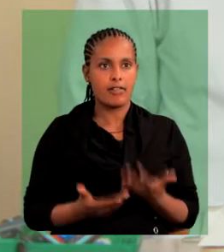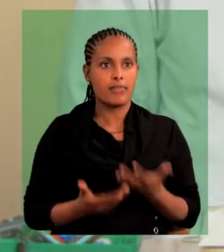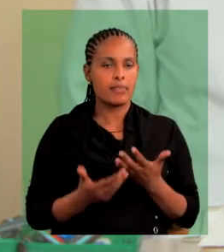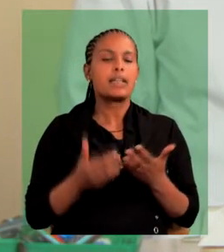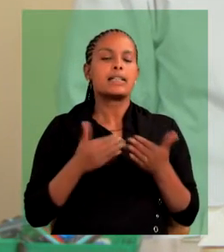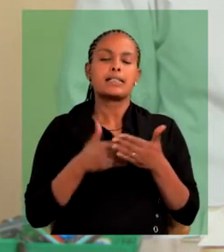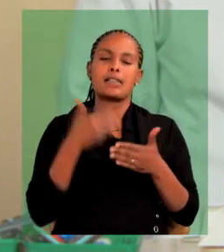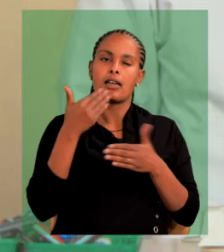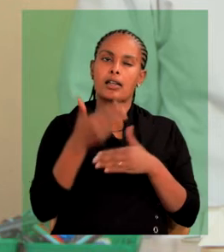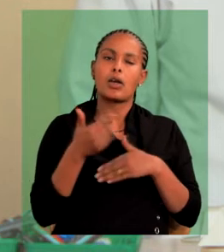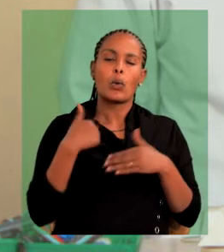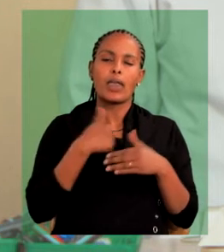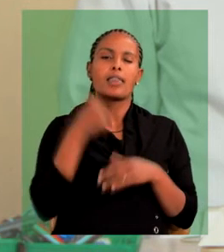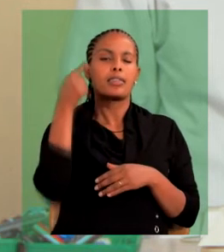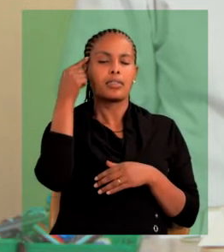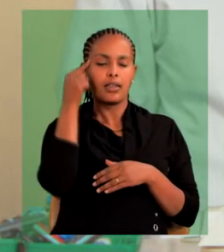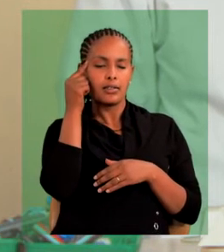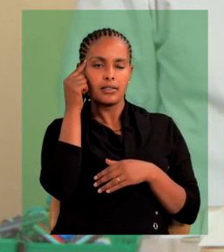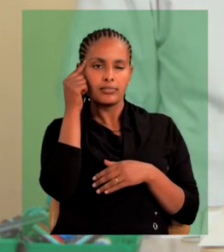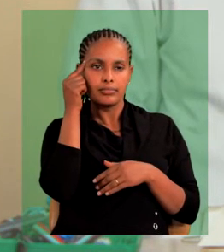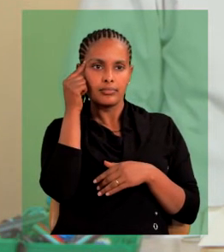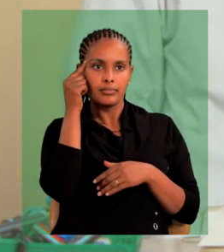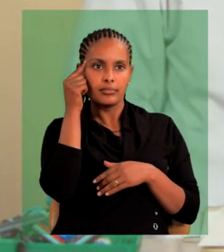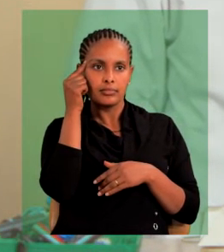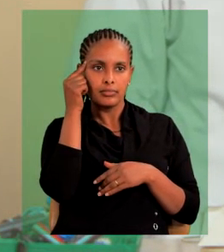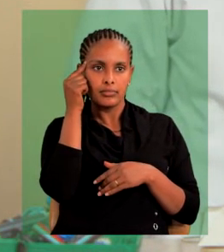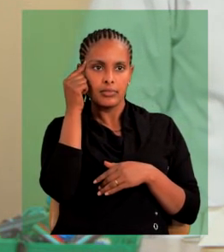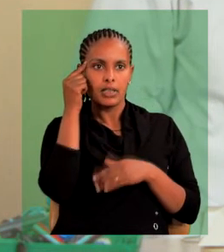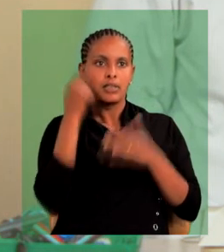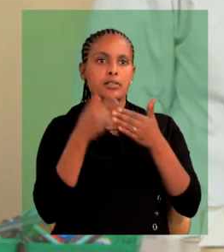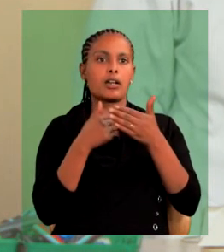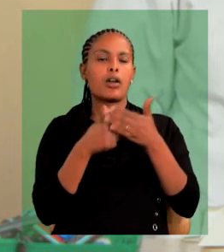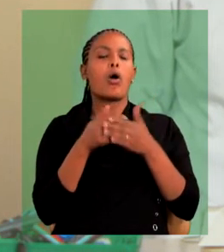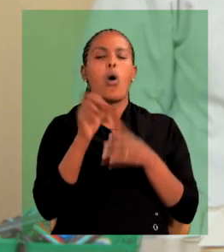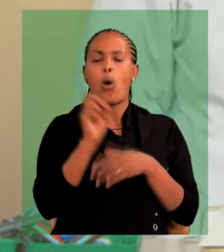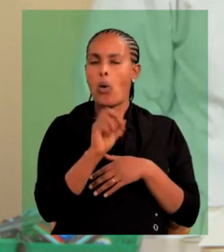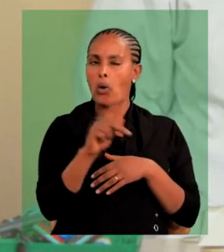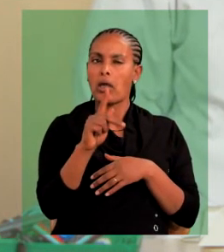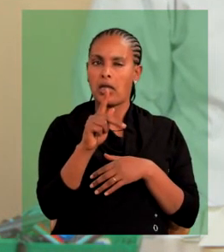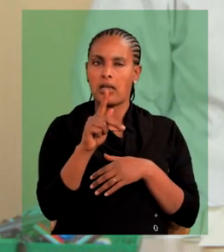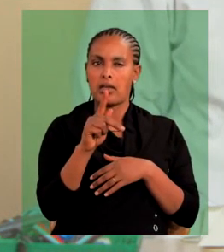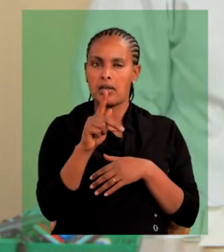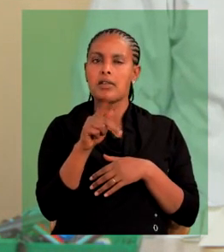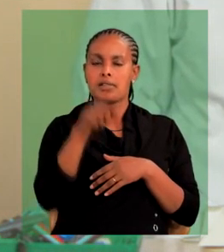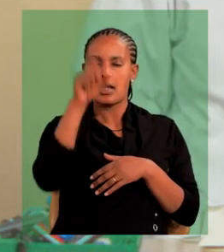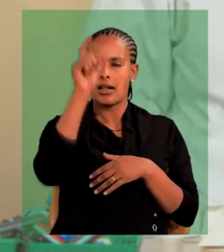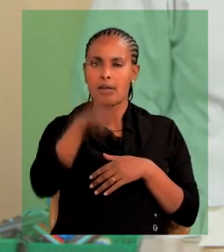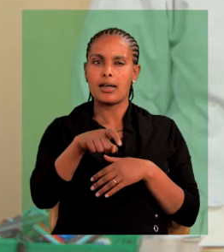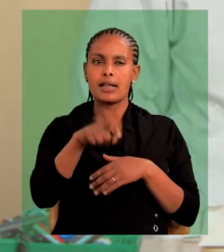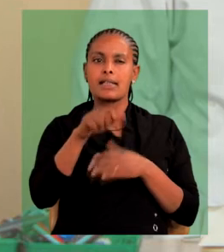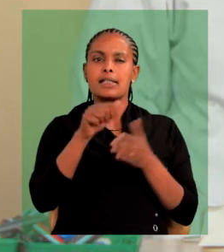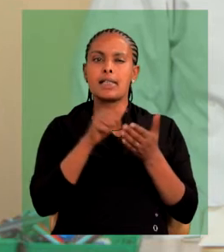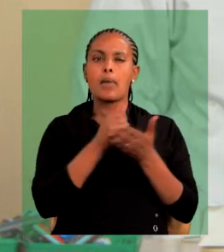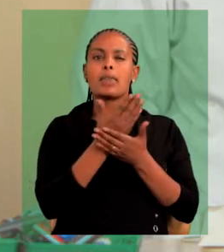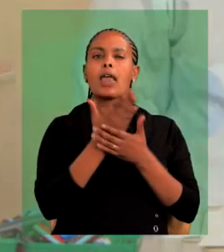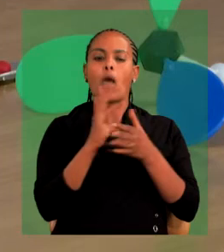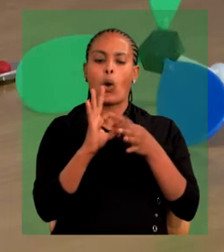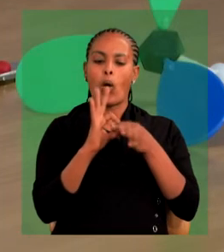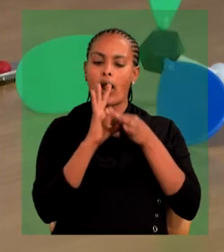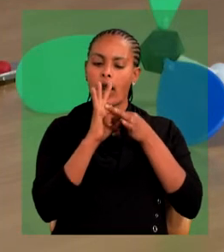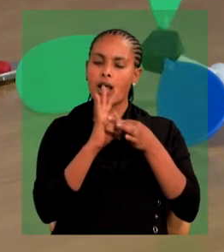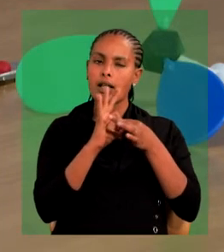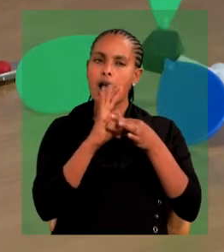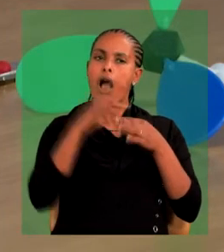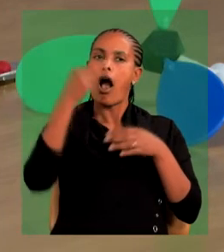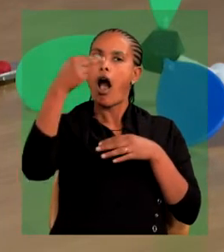Then we think and then say, okay, there must be something connecting